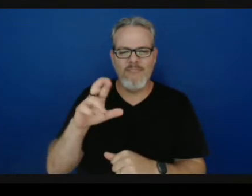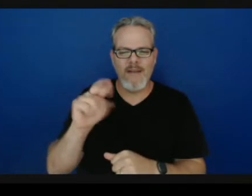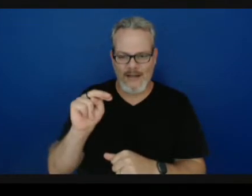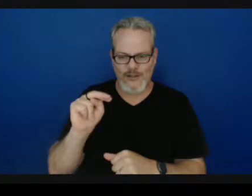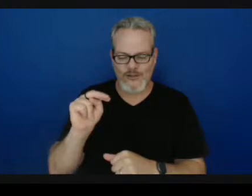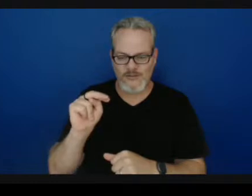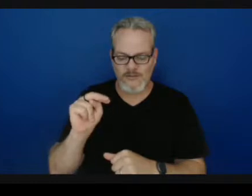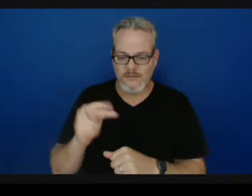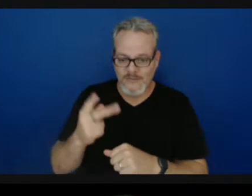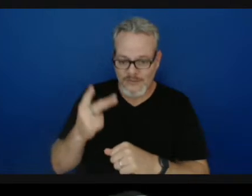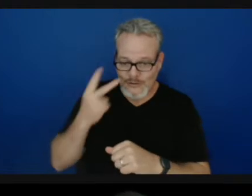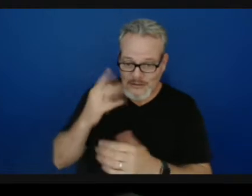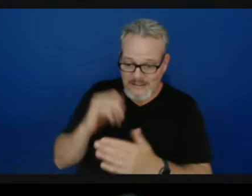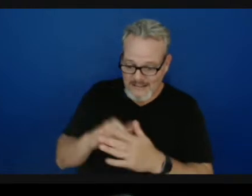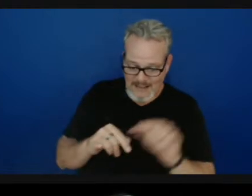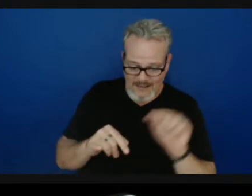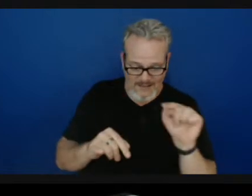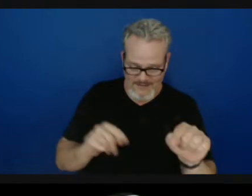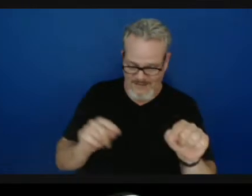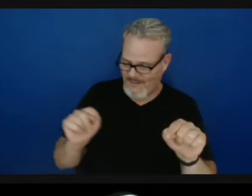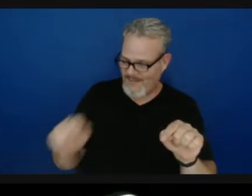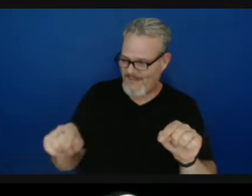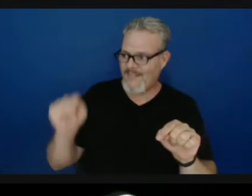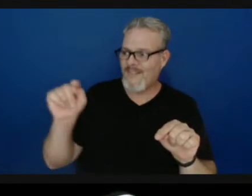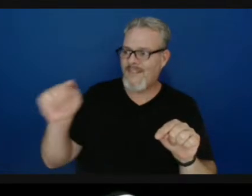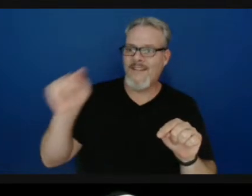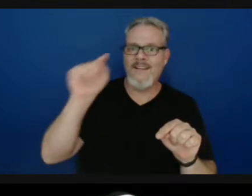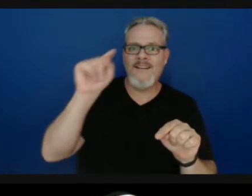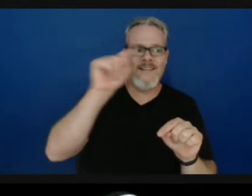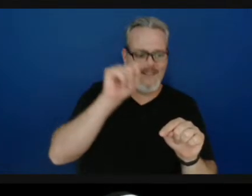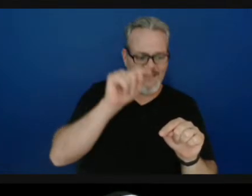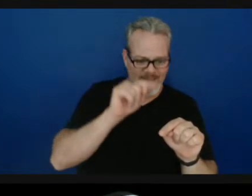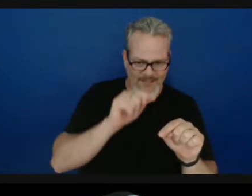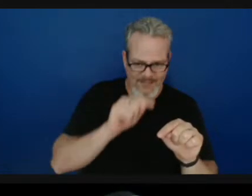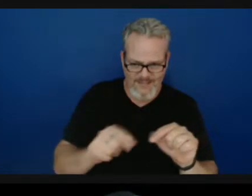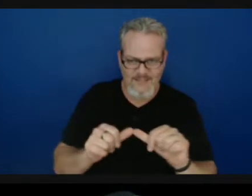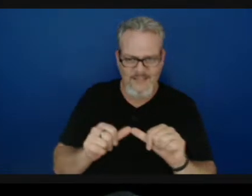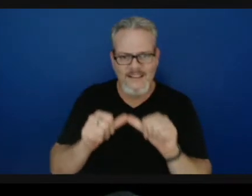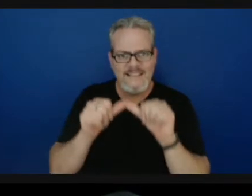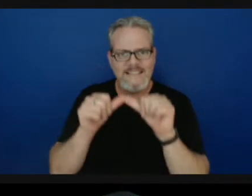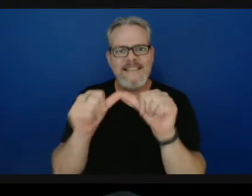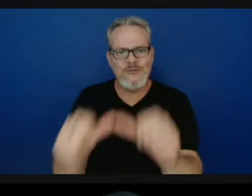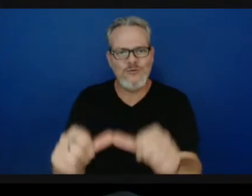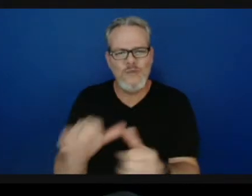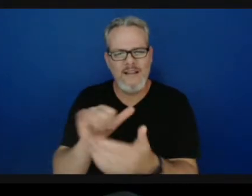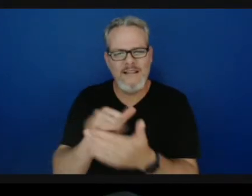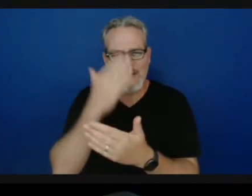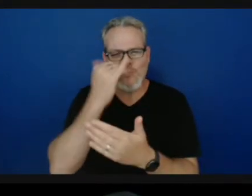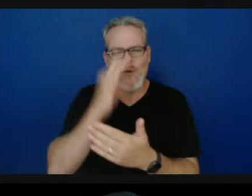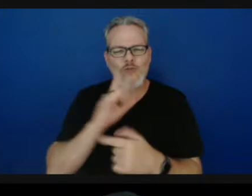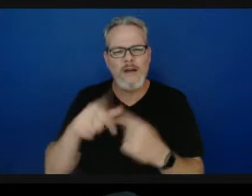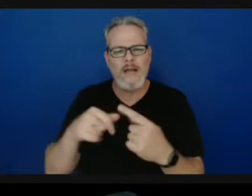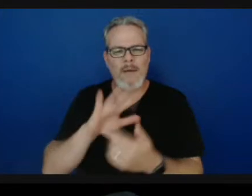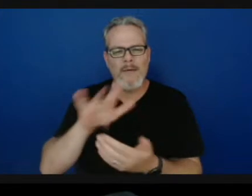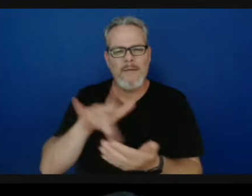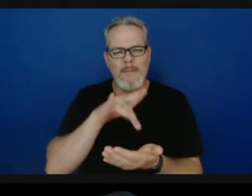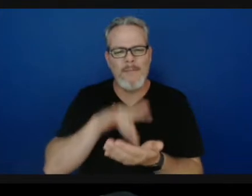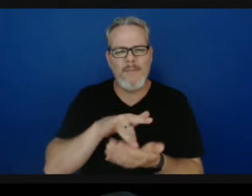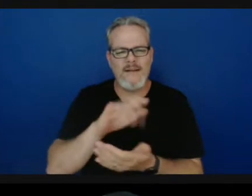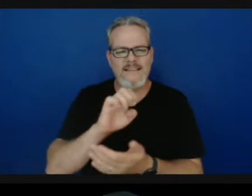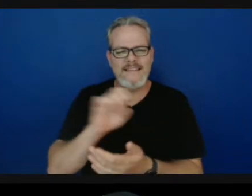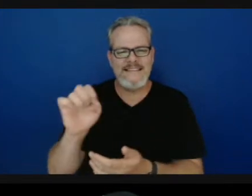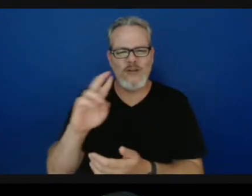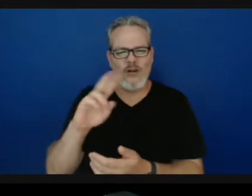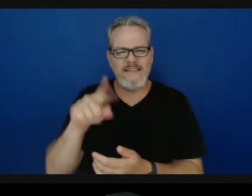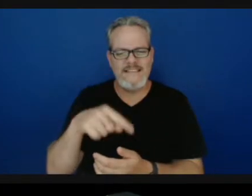Kauai and the upper rift connectors that would lead to some longer term change, which is why I'm talking about the Middle East rift zone at this point in time. That's the